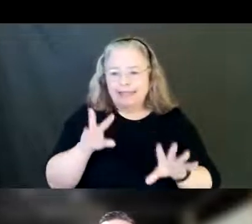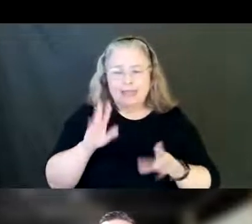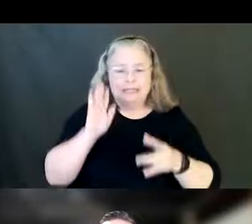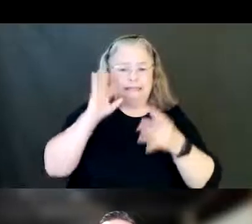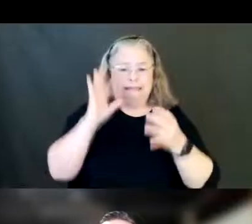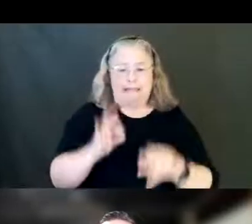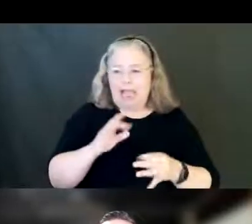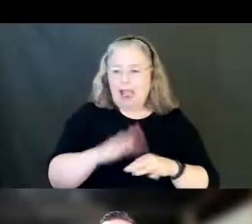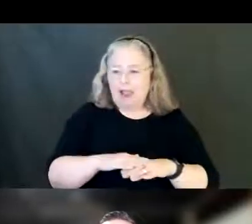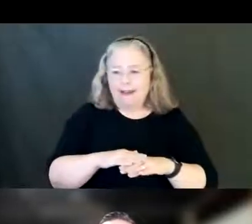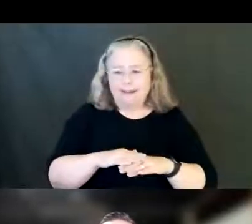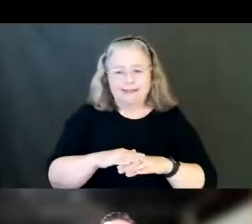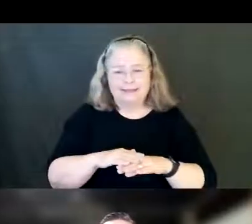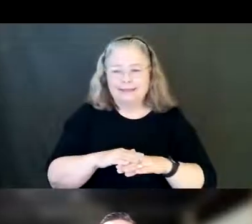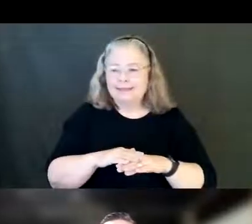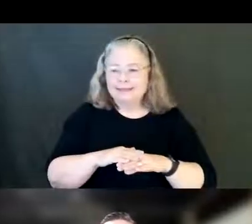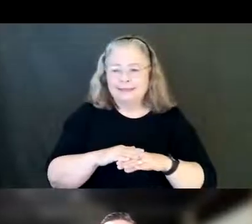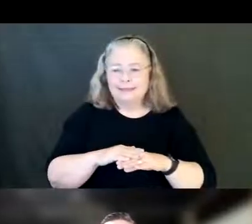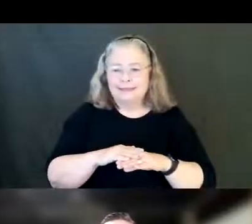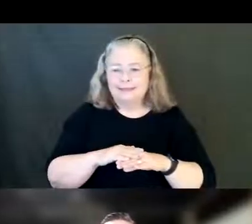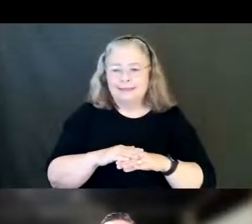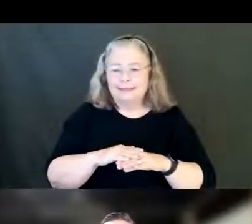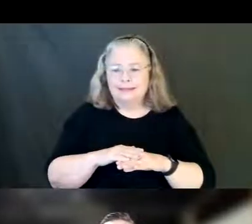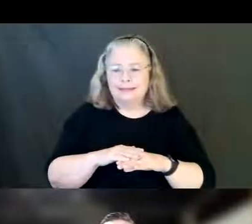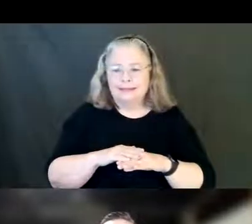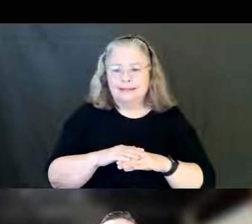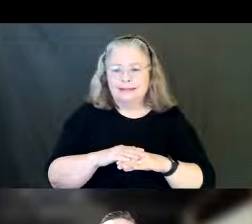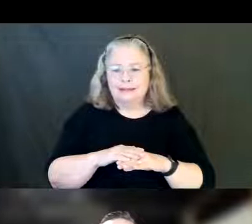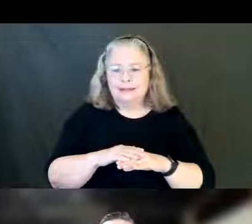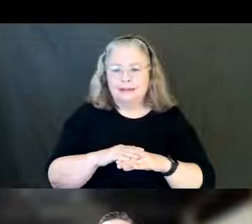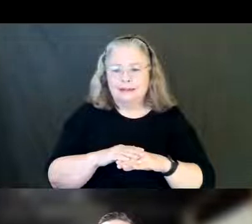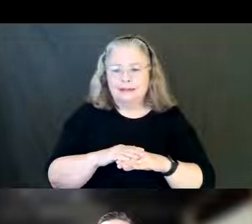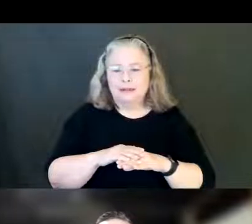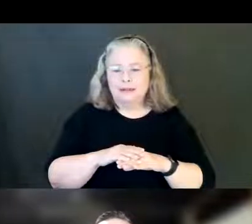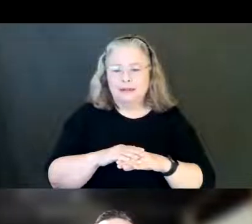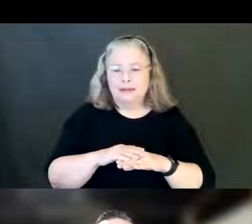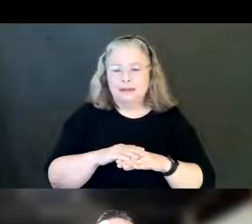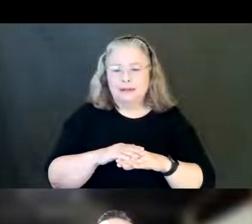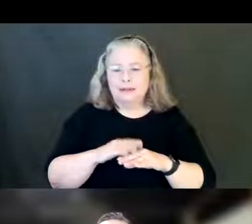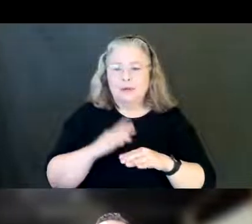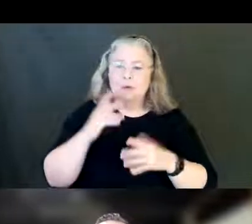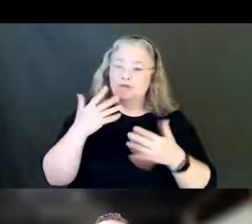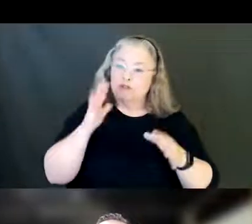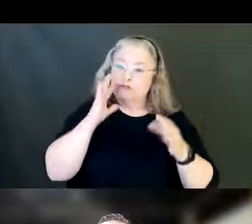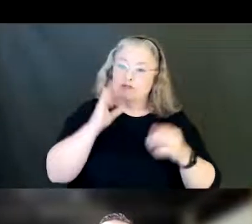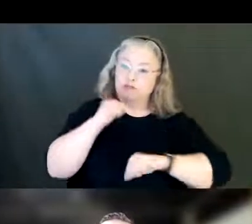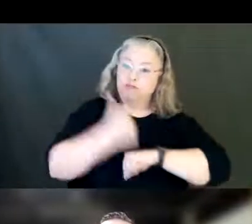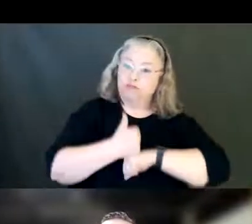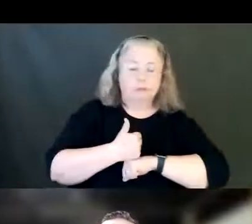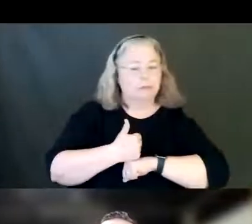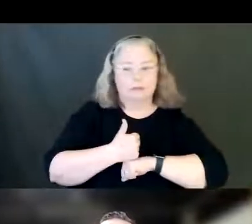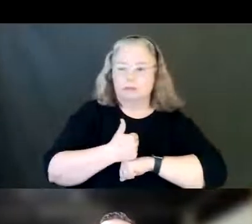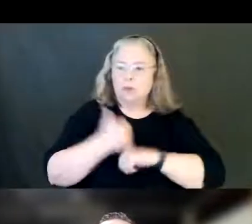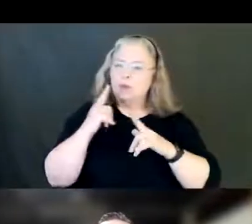upon that is, kind of decided upon at this point in time. We are